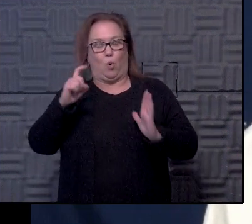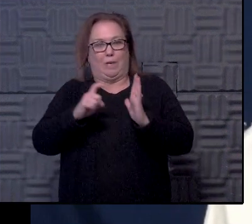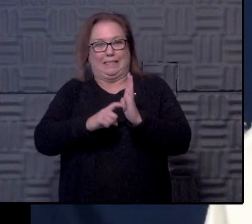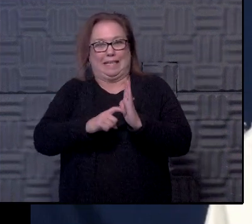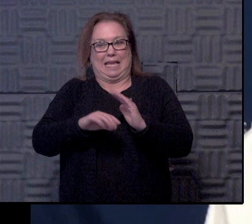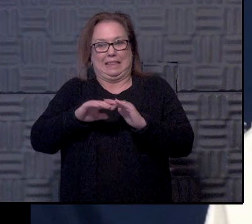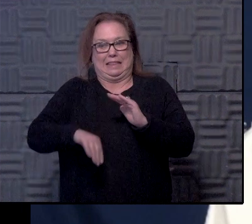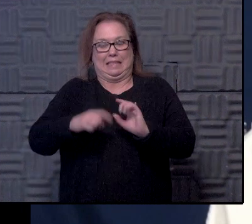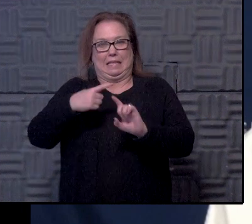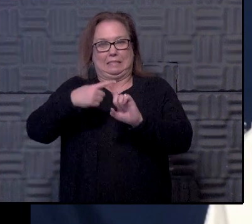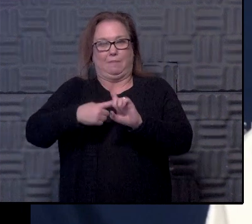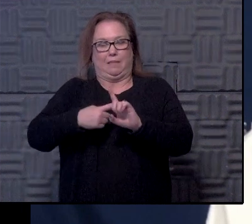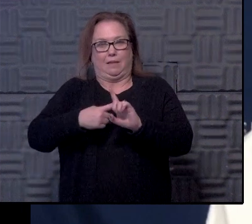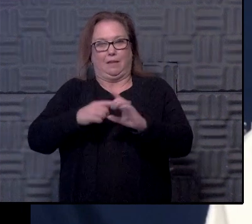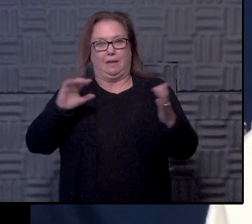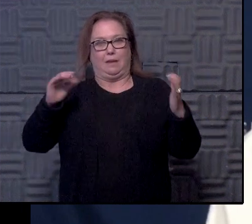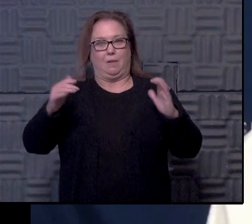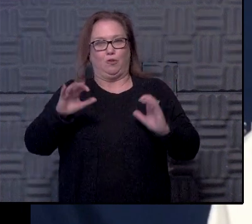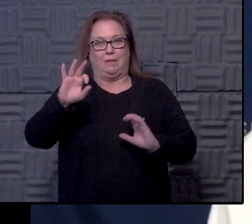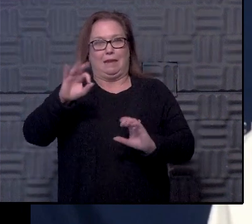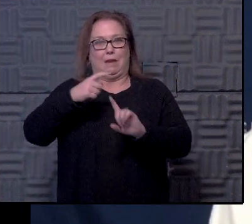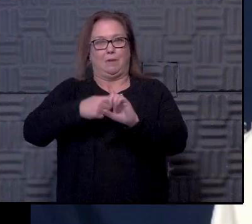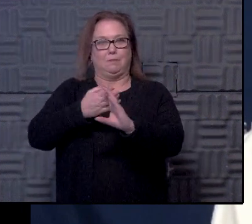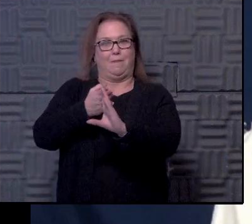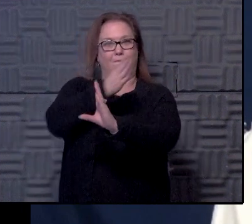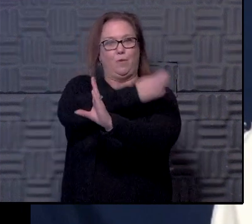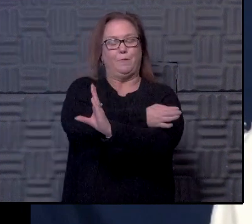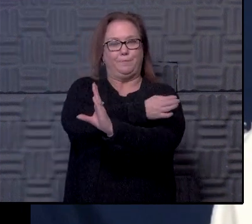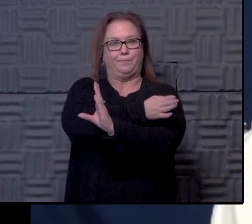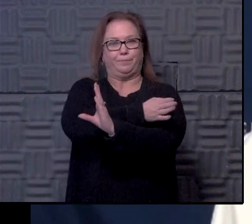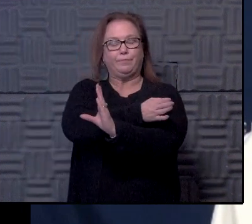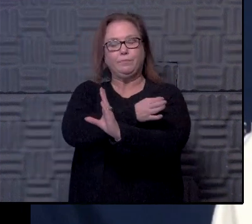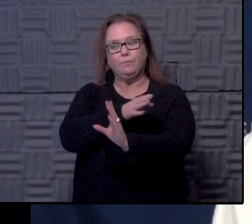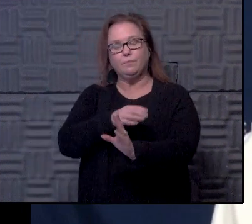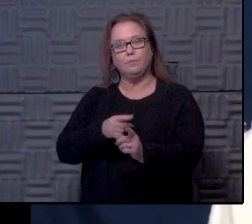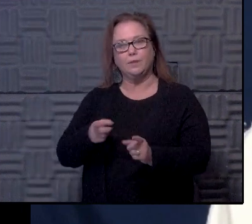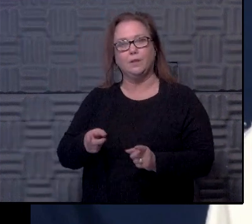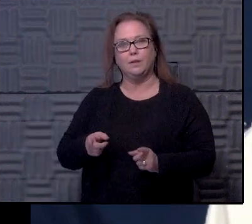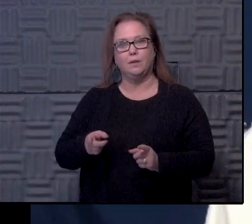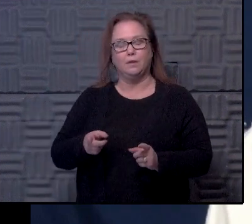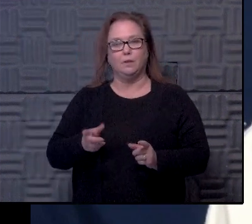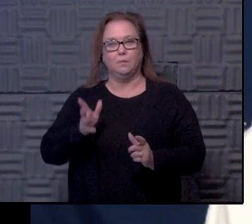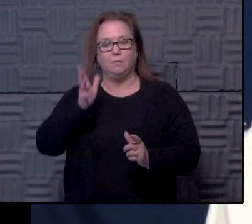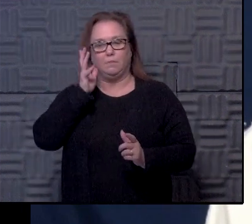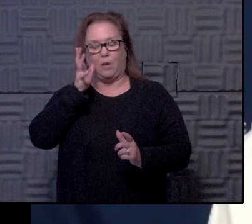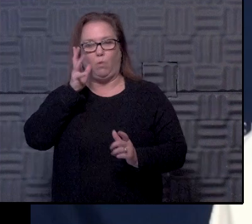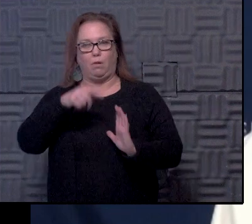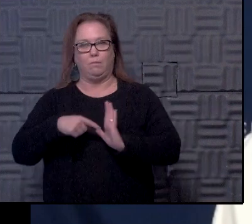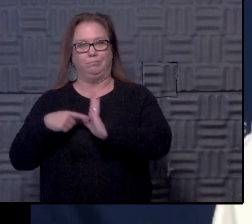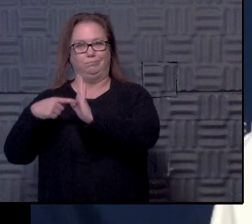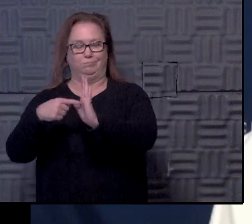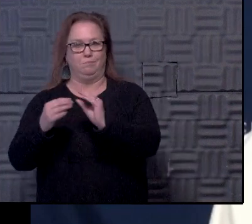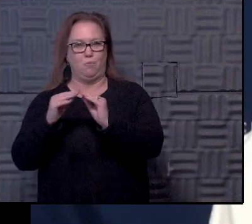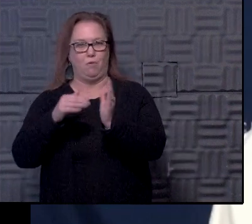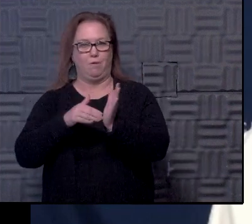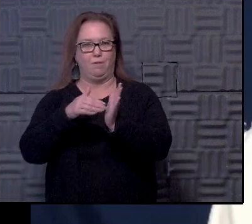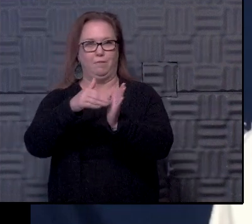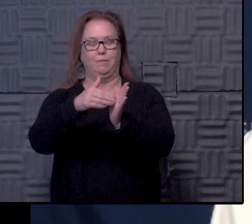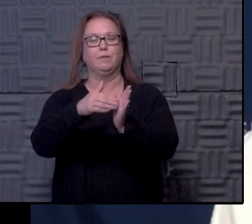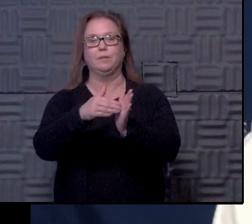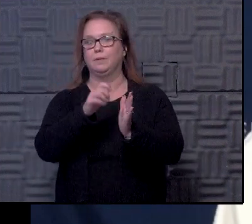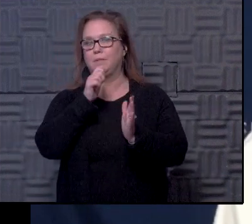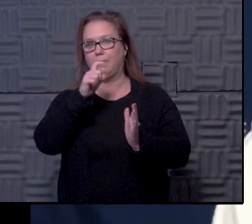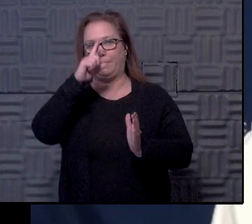the entire 9 preceding months. So these things will be more prevalent, more frequent, not because